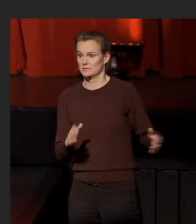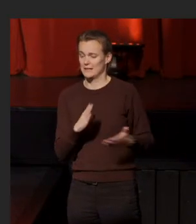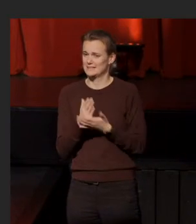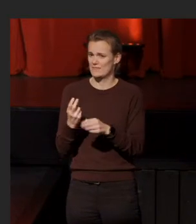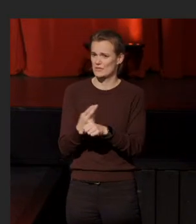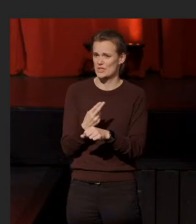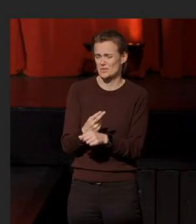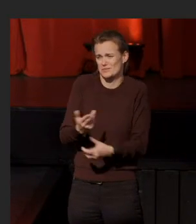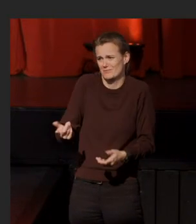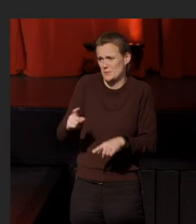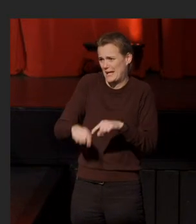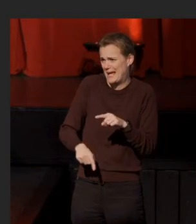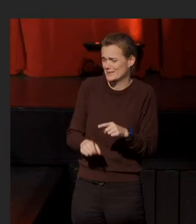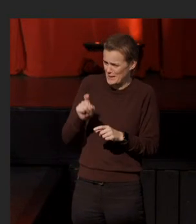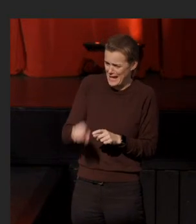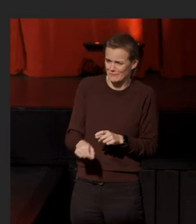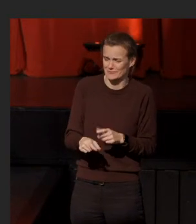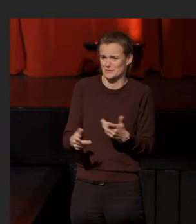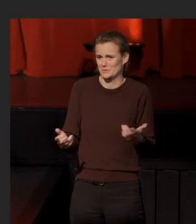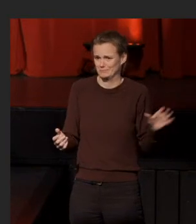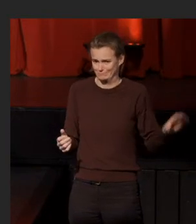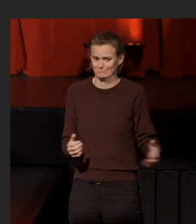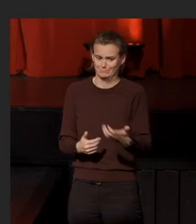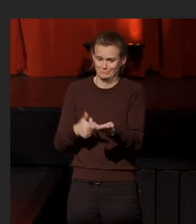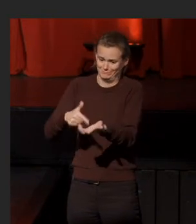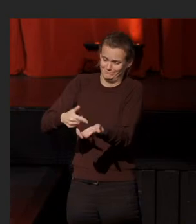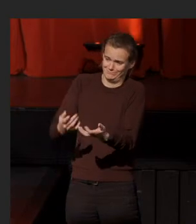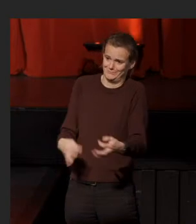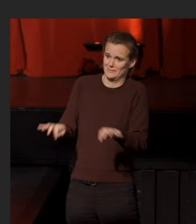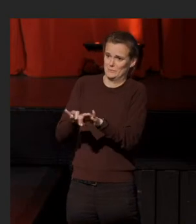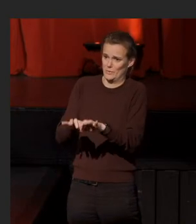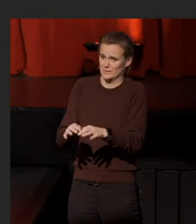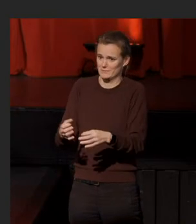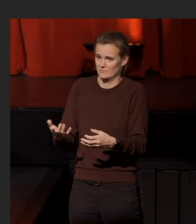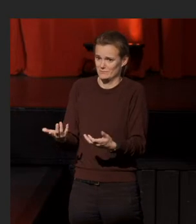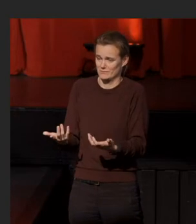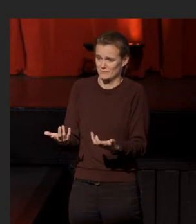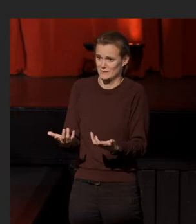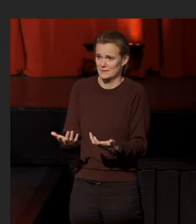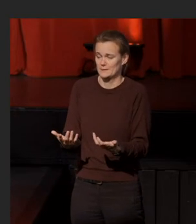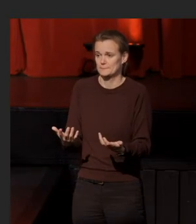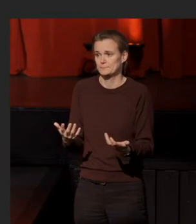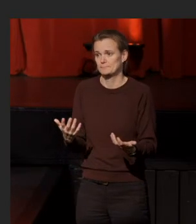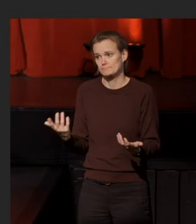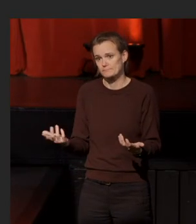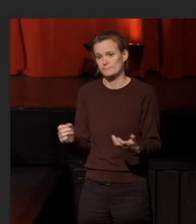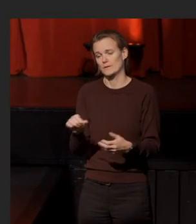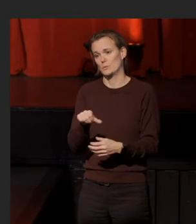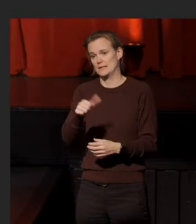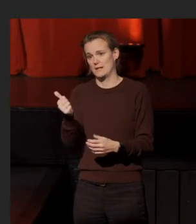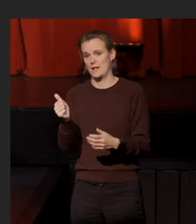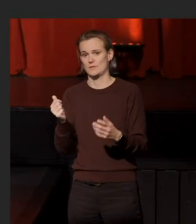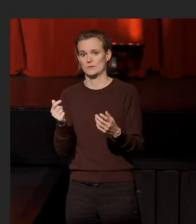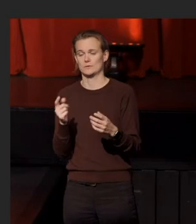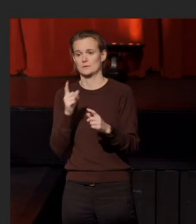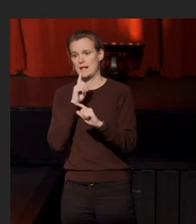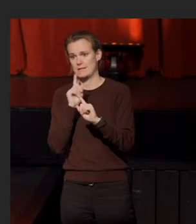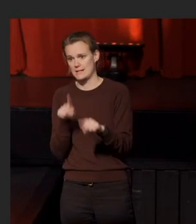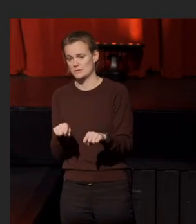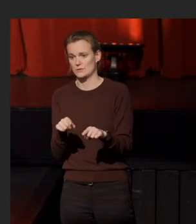feasible. And so I think we need to be looking for other solutions. And in this case, transparency and